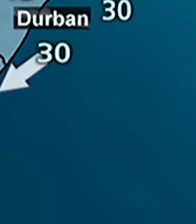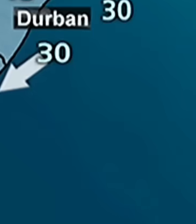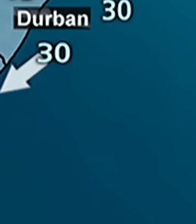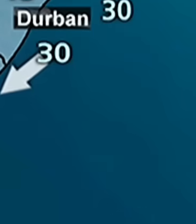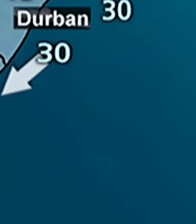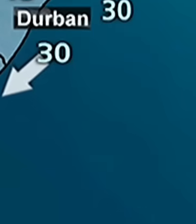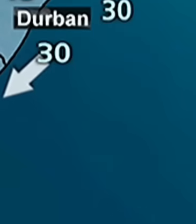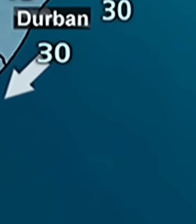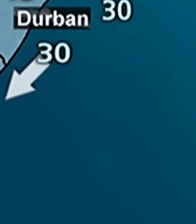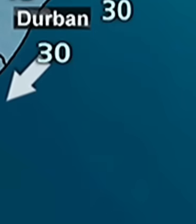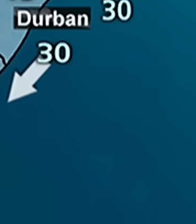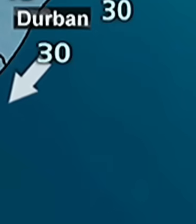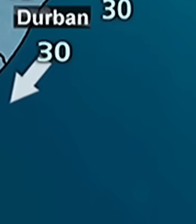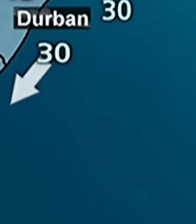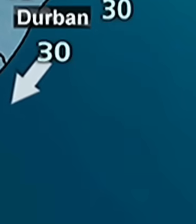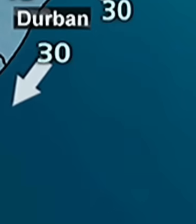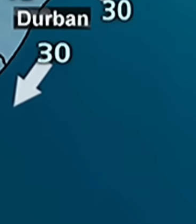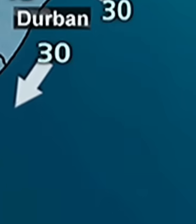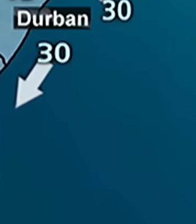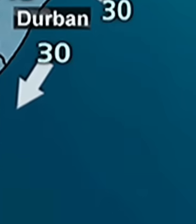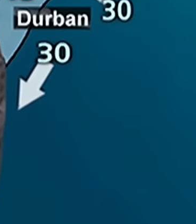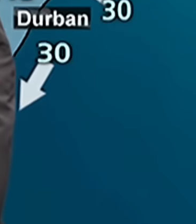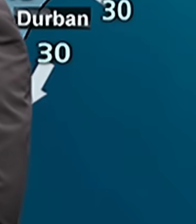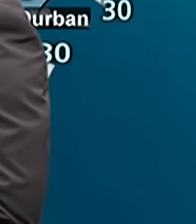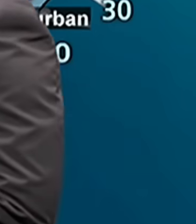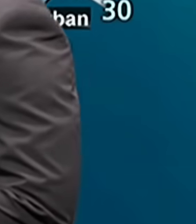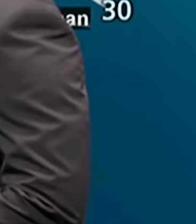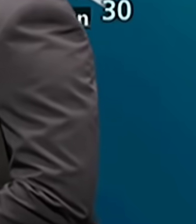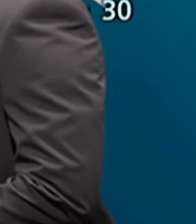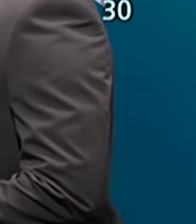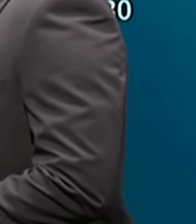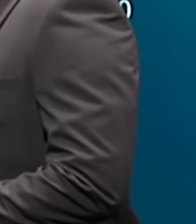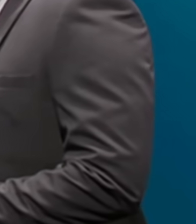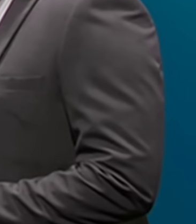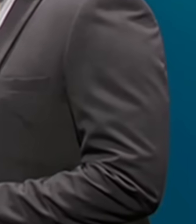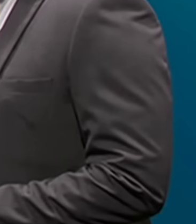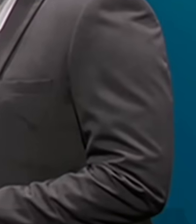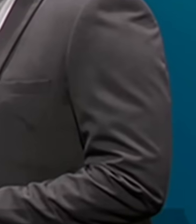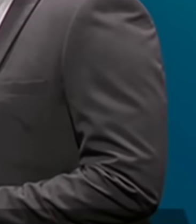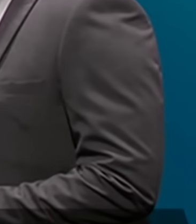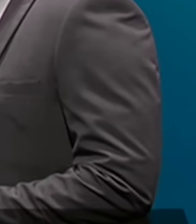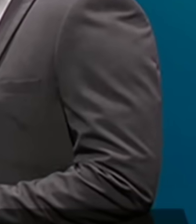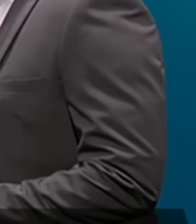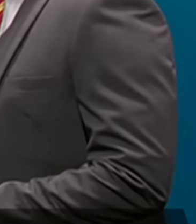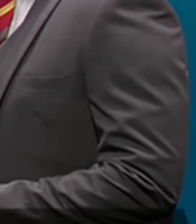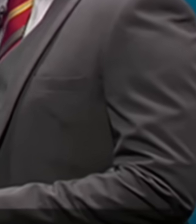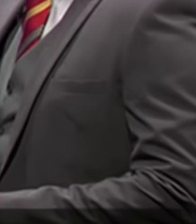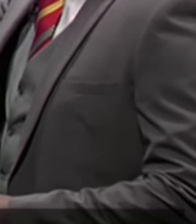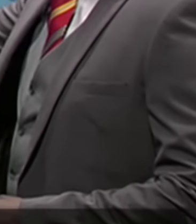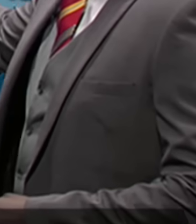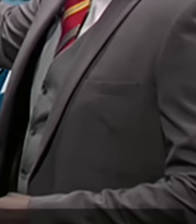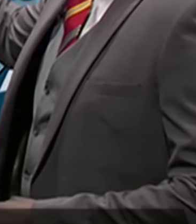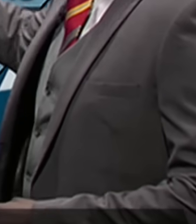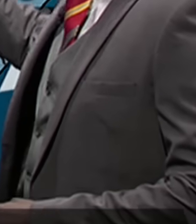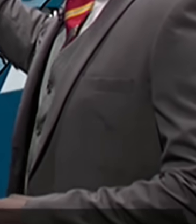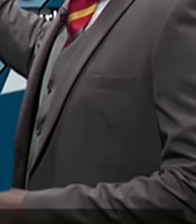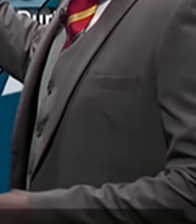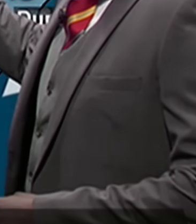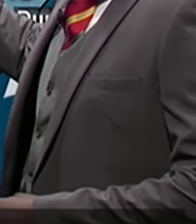Sesotho ke a leboha ba boima dumeho tsa bolepi ha re shebile hona ka kapalo boela ka hare ka bo prima o tla jala ka hare ka botjhabela ha o pua tse buletseng ntle le hore re shebile hona ka